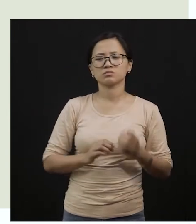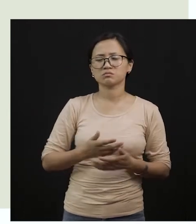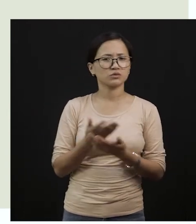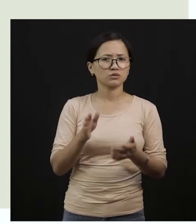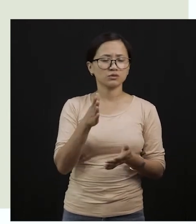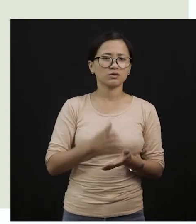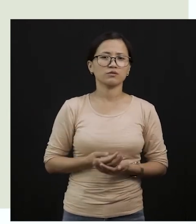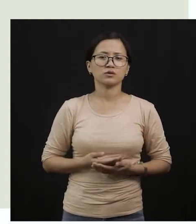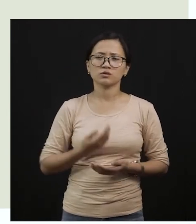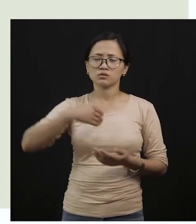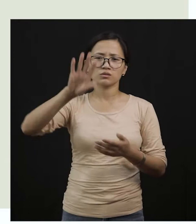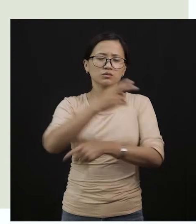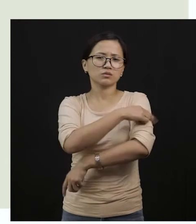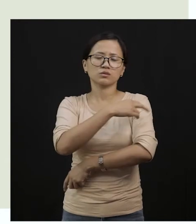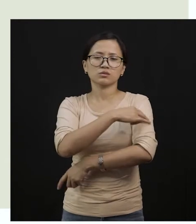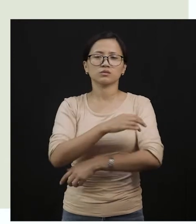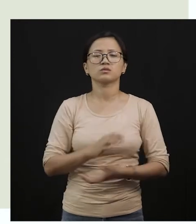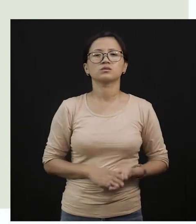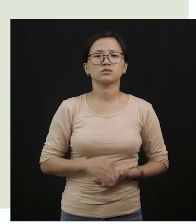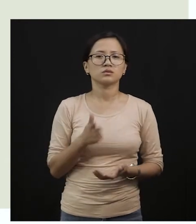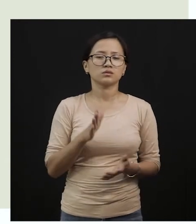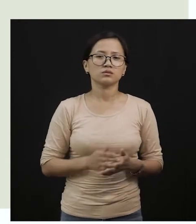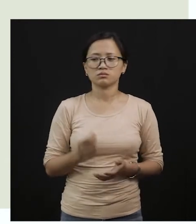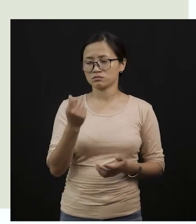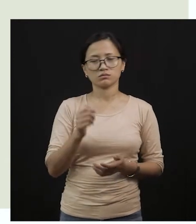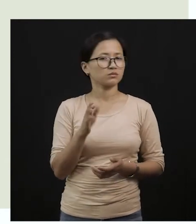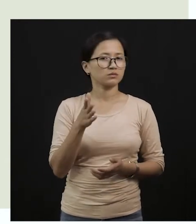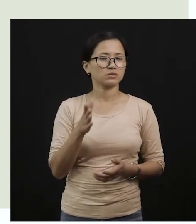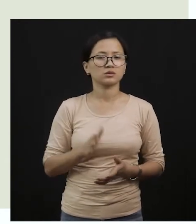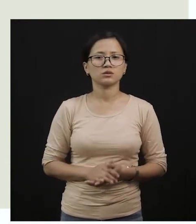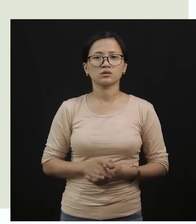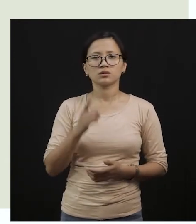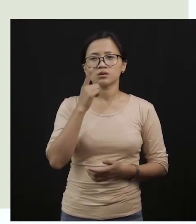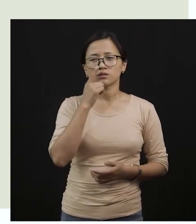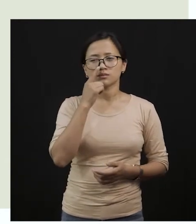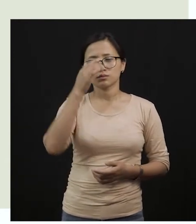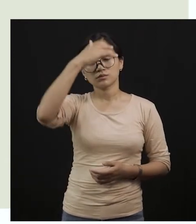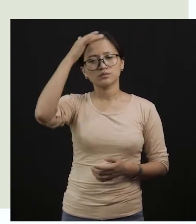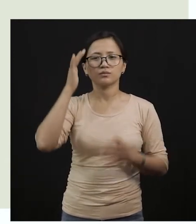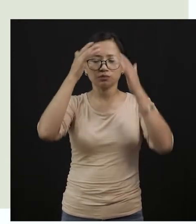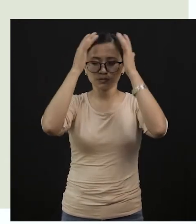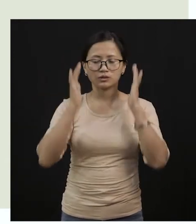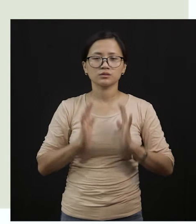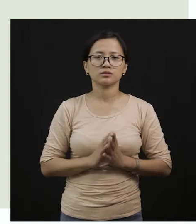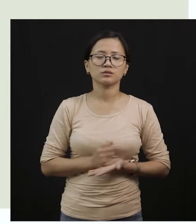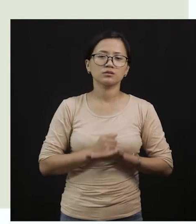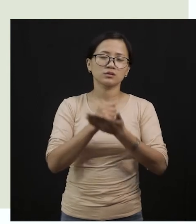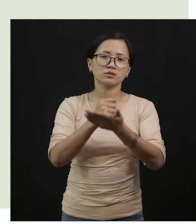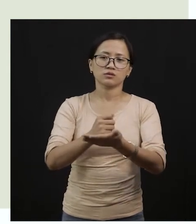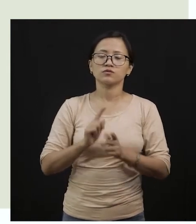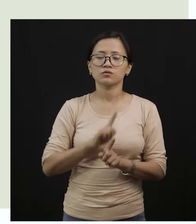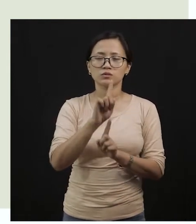facilities. They cannot go to hospital because they don't have money. And Mother Teresa came forward to help this kind